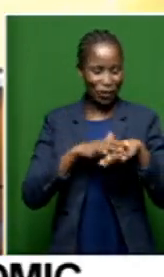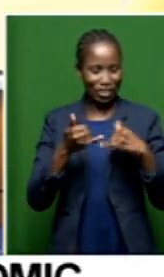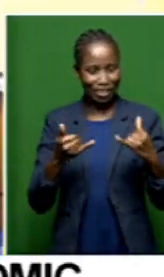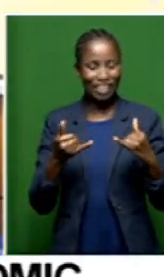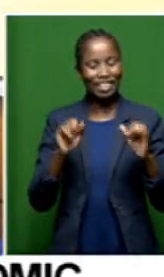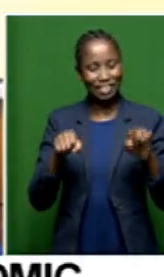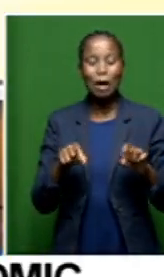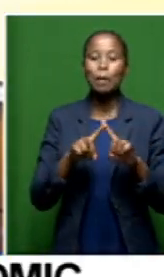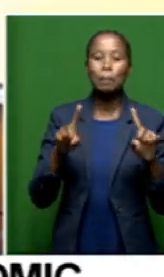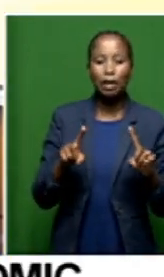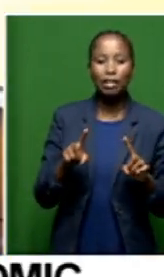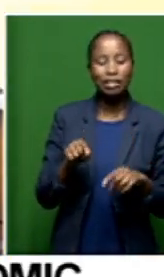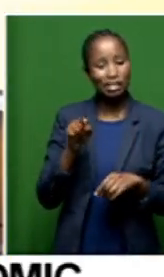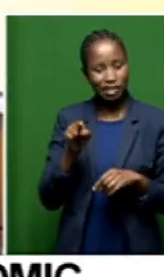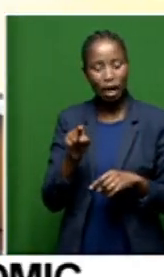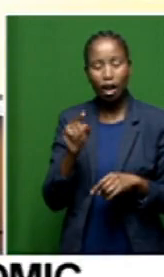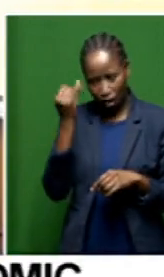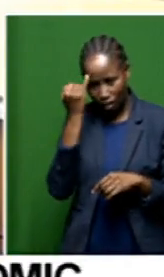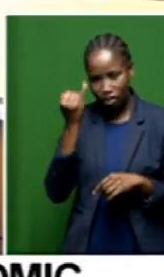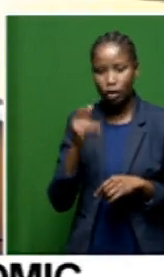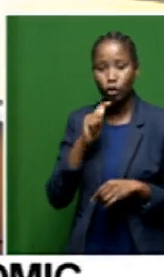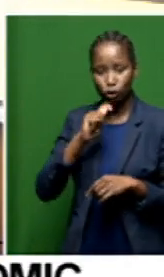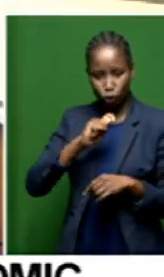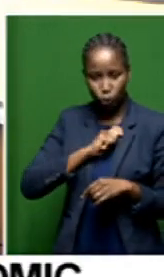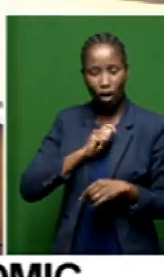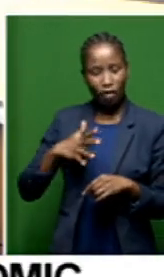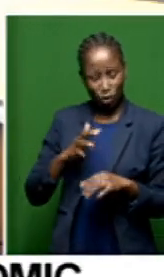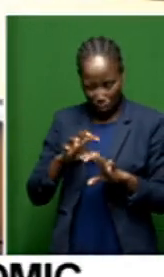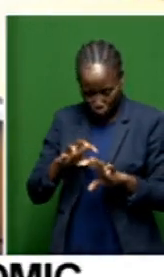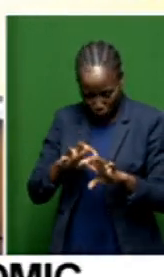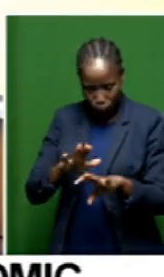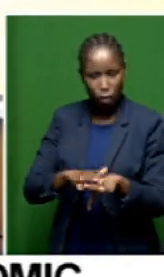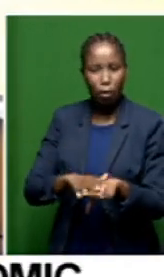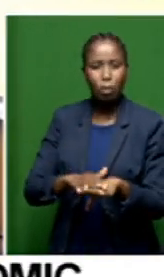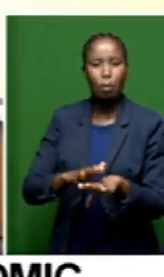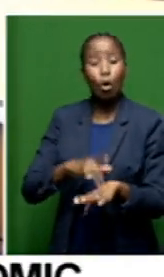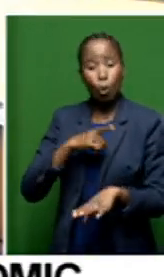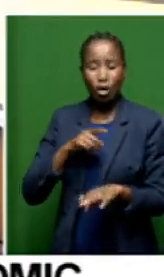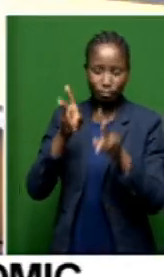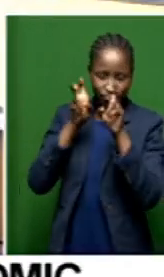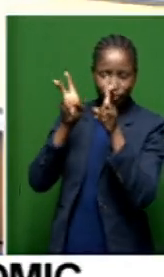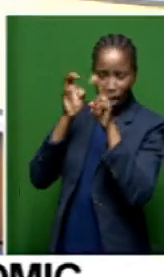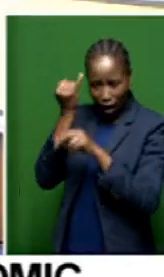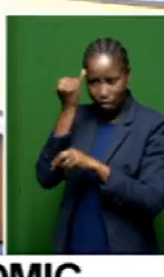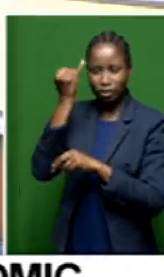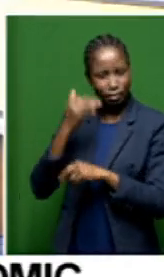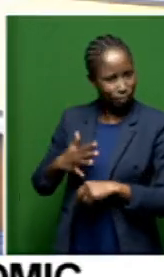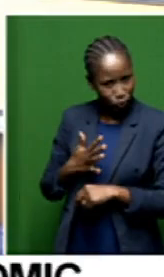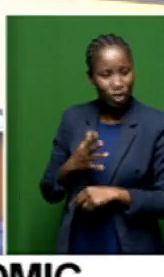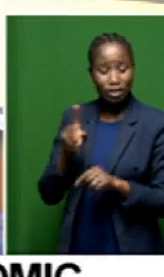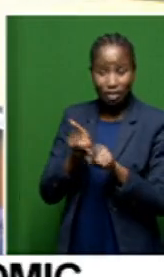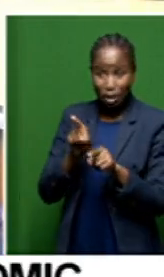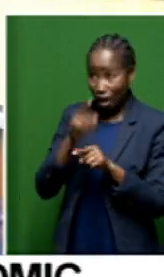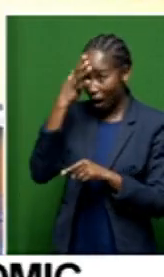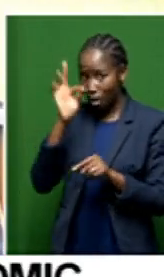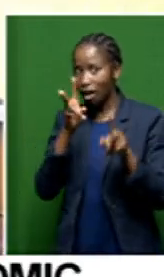but these are the ideas that push us forward, and we need to listen to these ideas, and government needs to do something about them. I